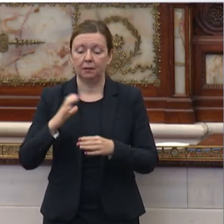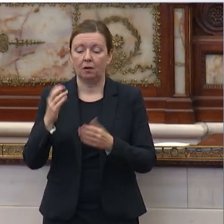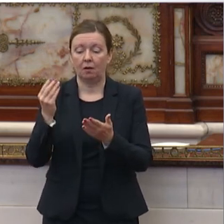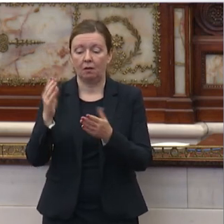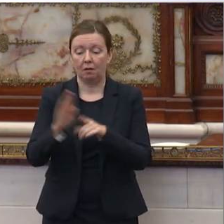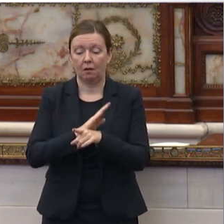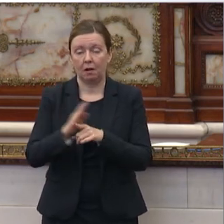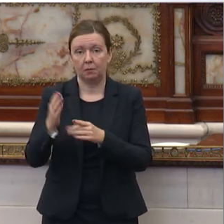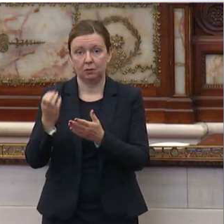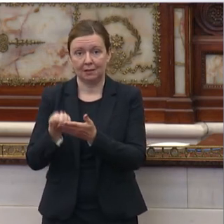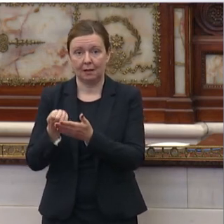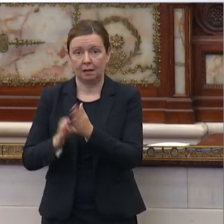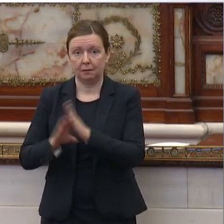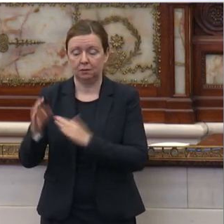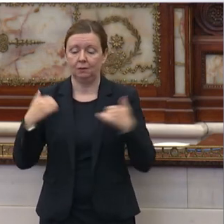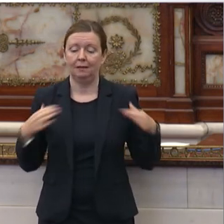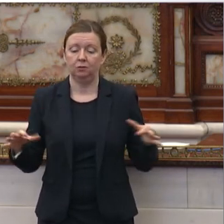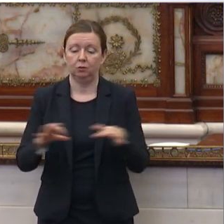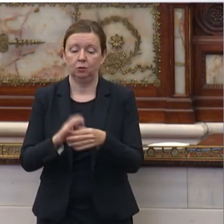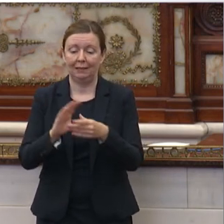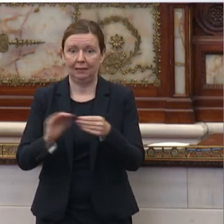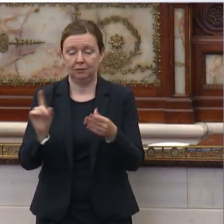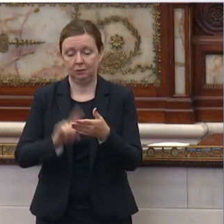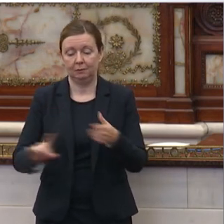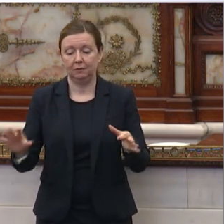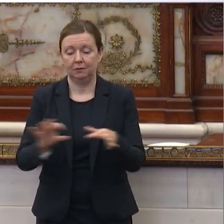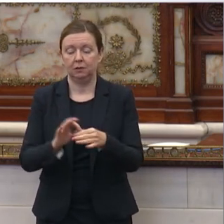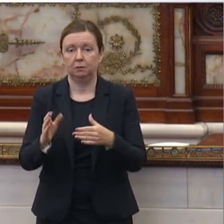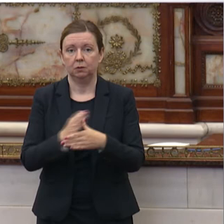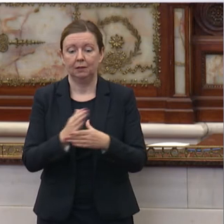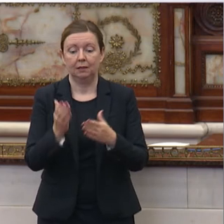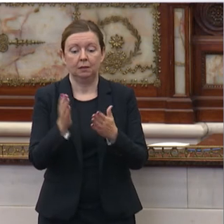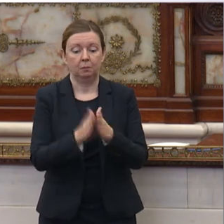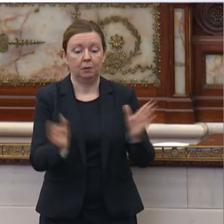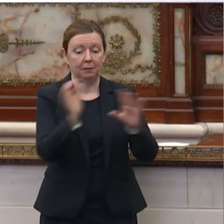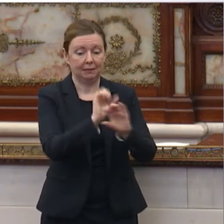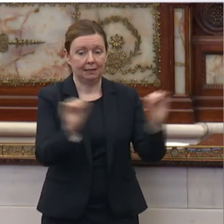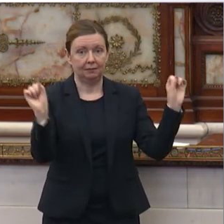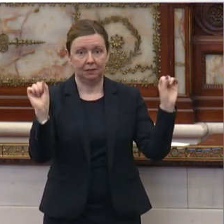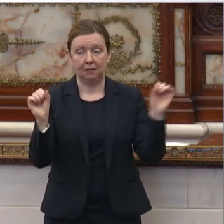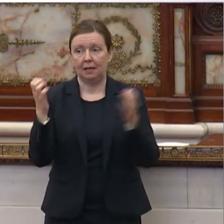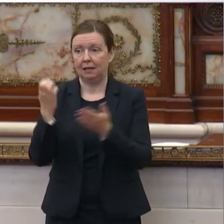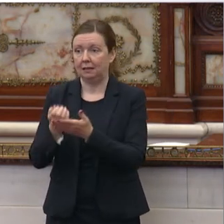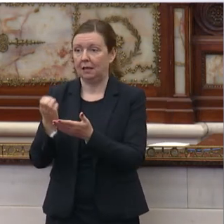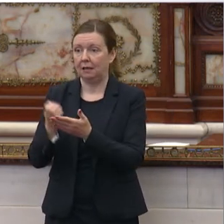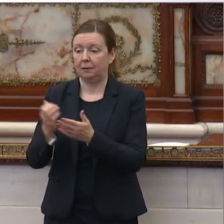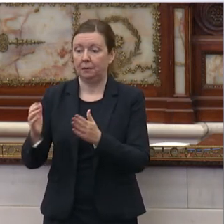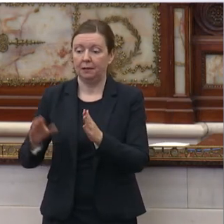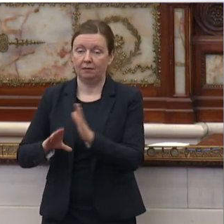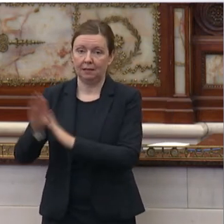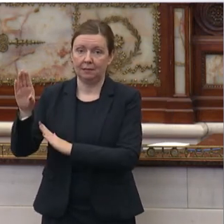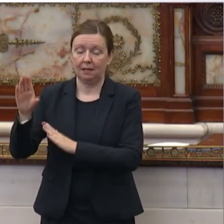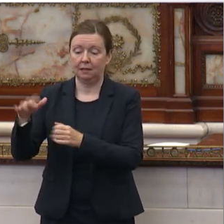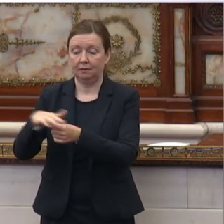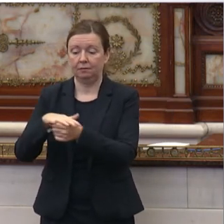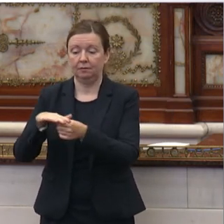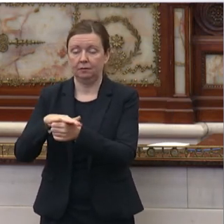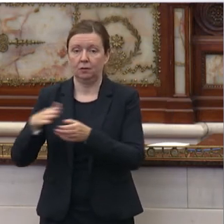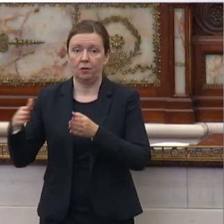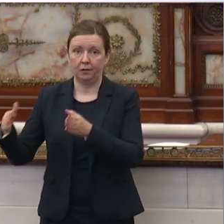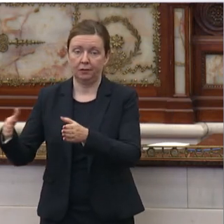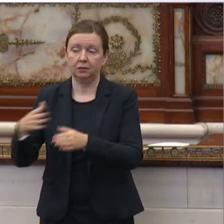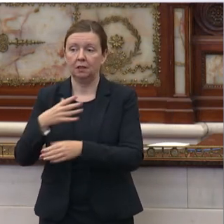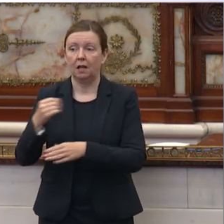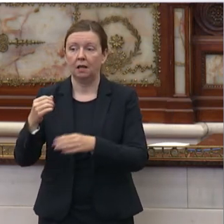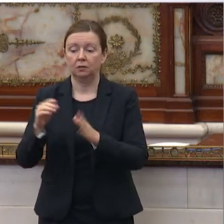Economic Development to hold joint hearings to examine the relationship between public safety and the economic vitality of neighborhood commercial corridors, and